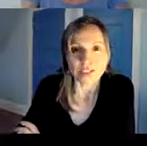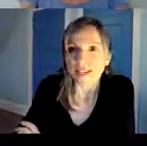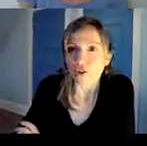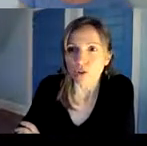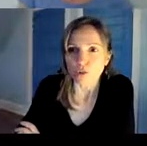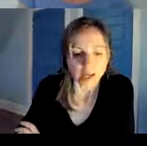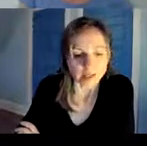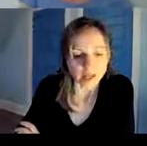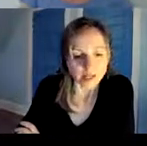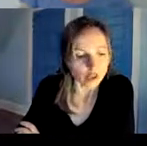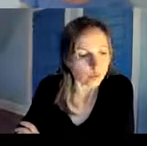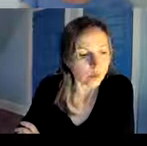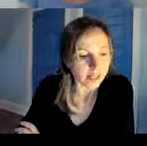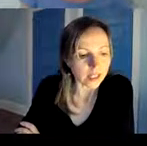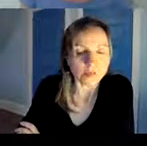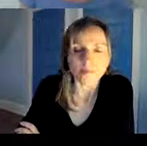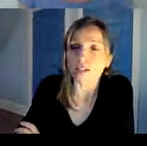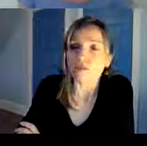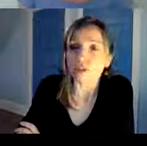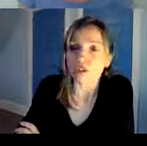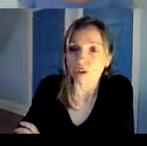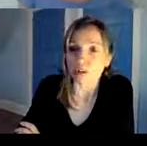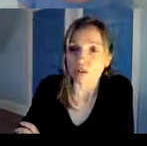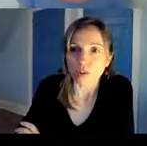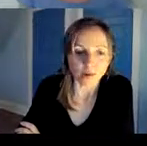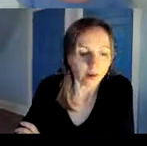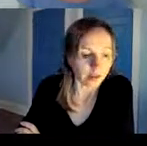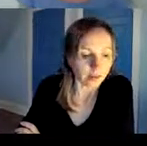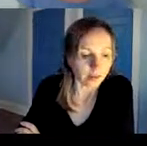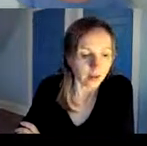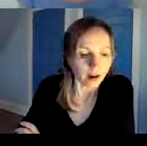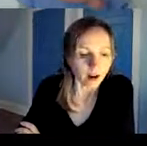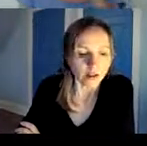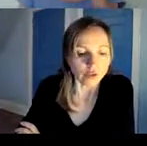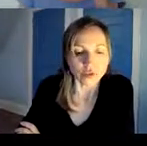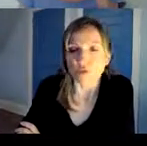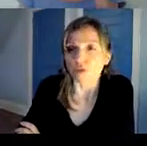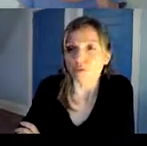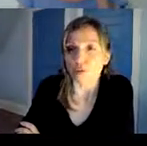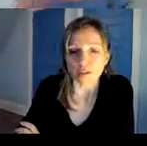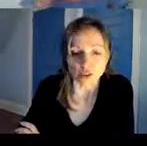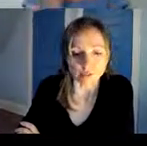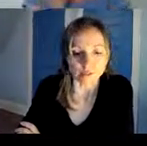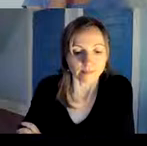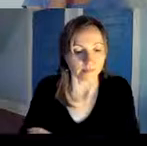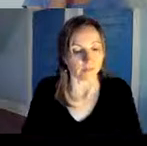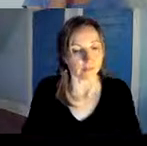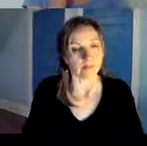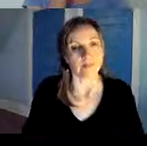Research in the States shows that 82% of invasive trees and shrubs in North America are introduced through